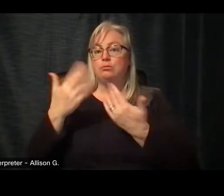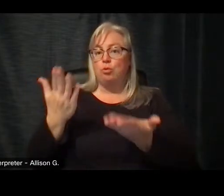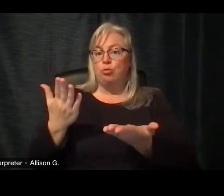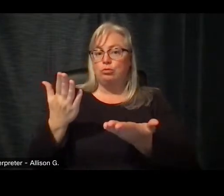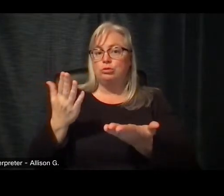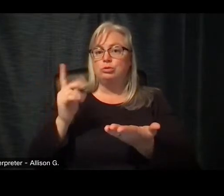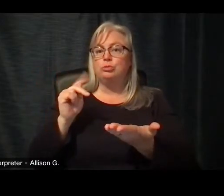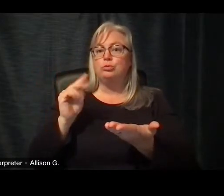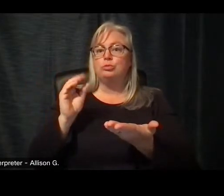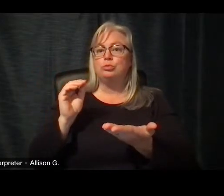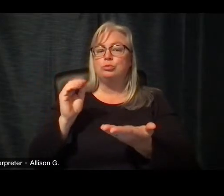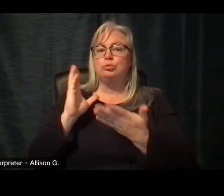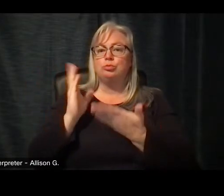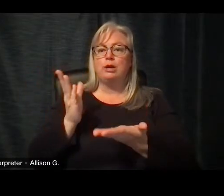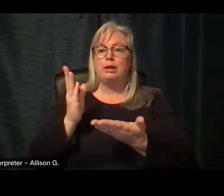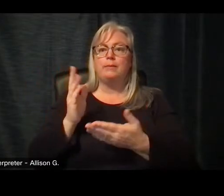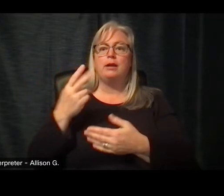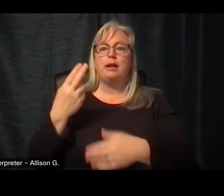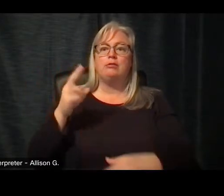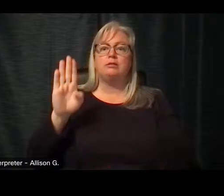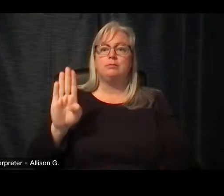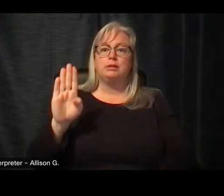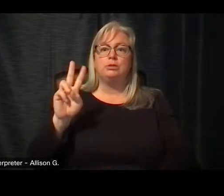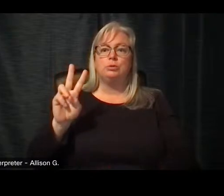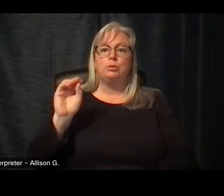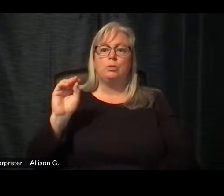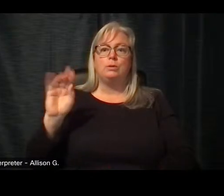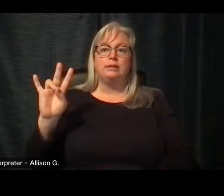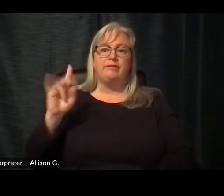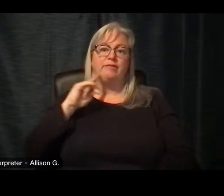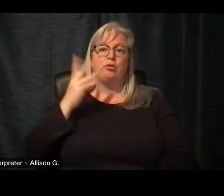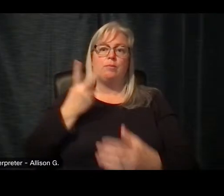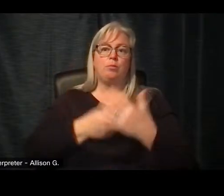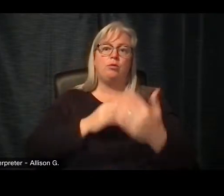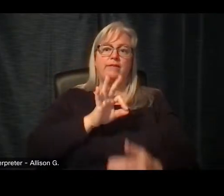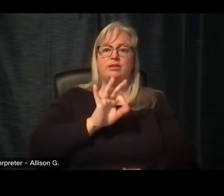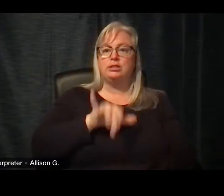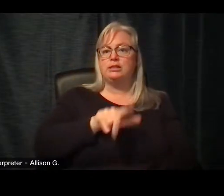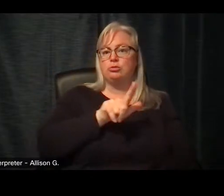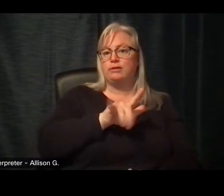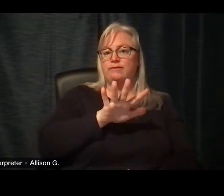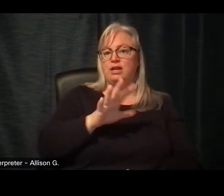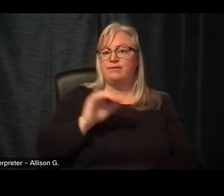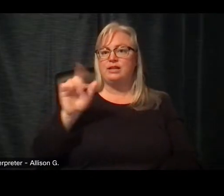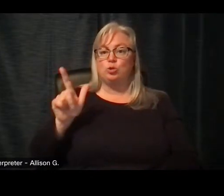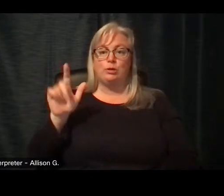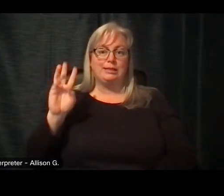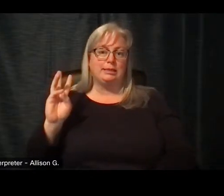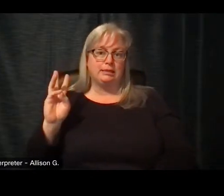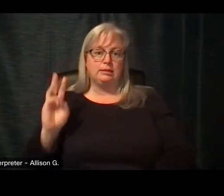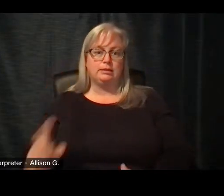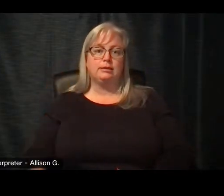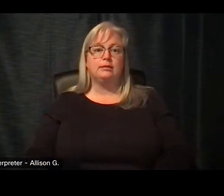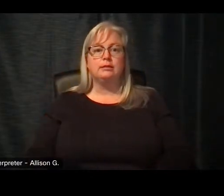to recommend House Bill 2007 for both fiscal year 25 and 26.